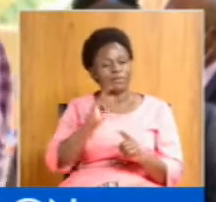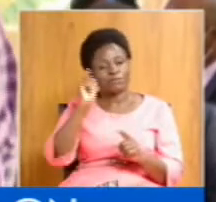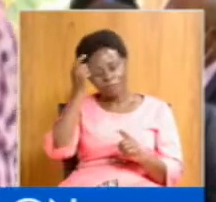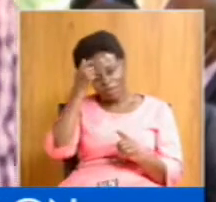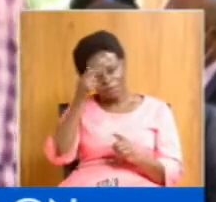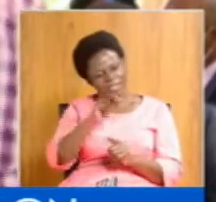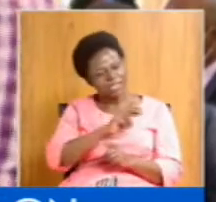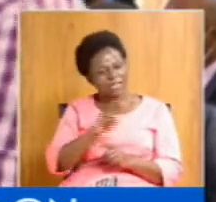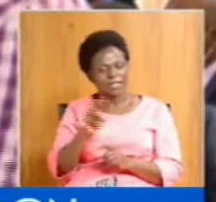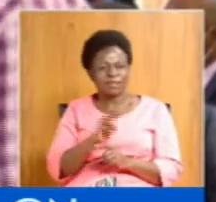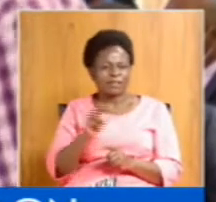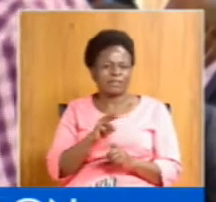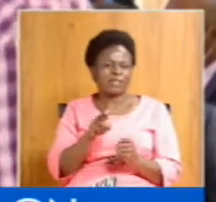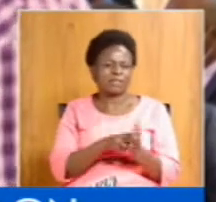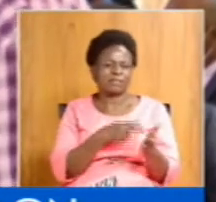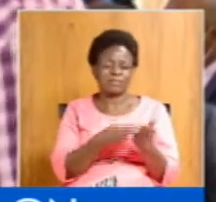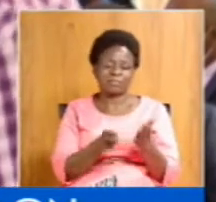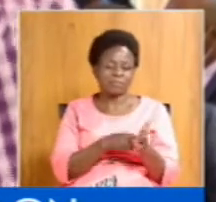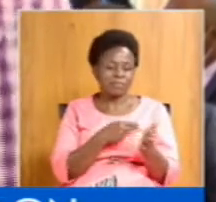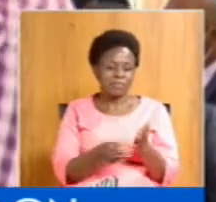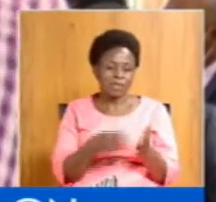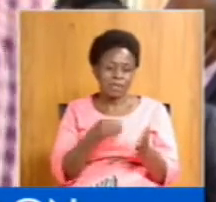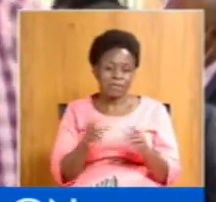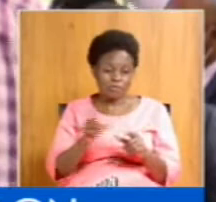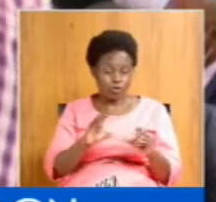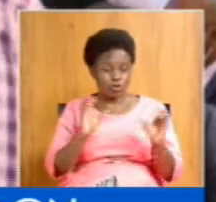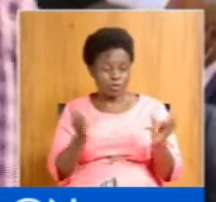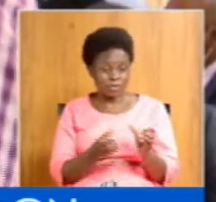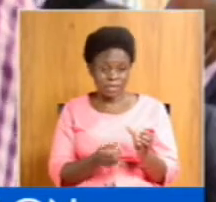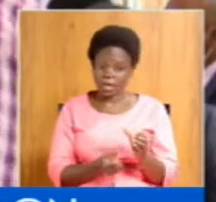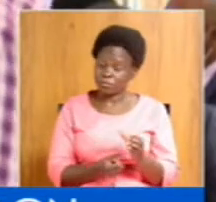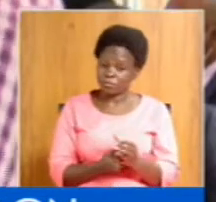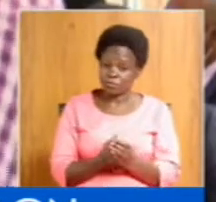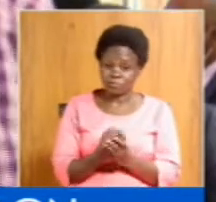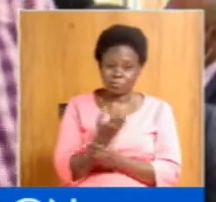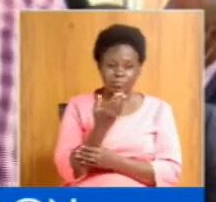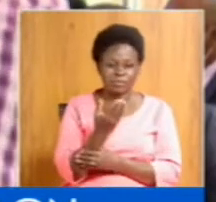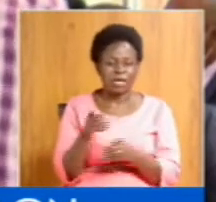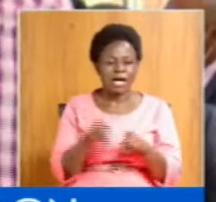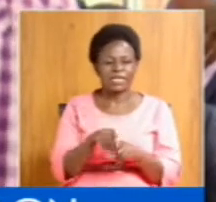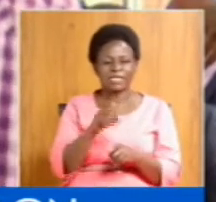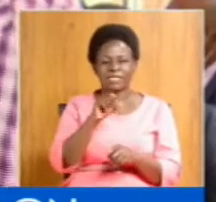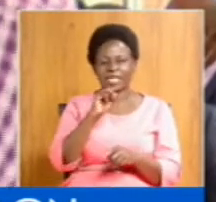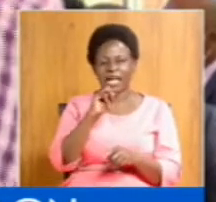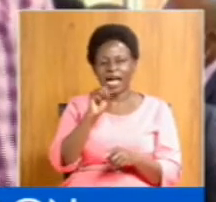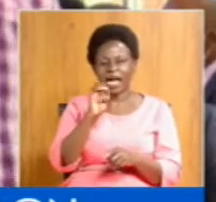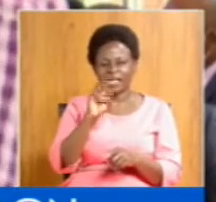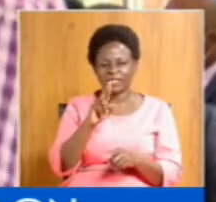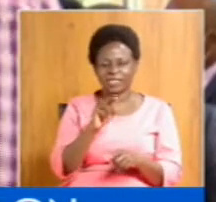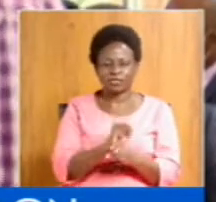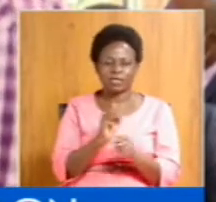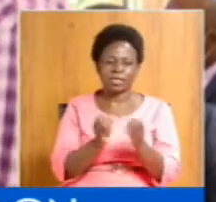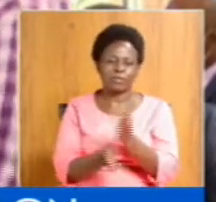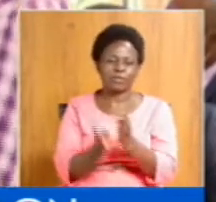it seems it is going on failing. Otherwise, if the local community come out as ISA is doing, building